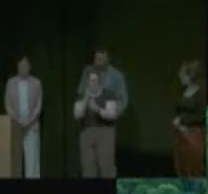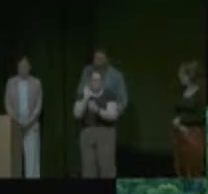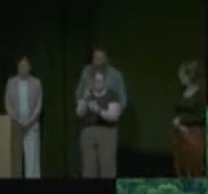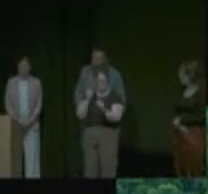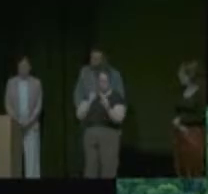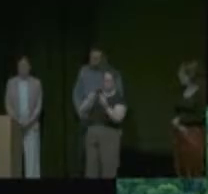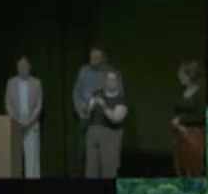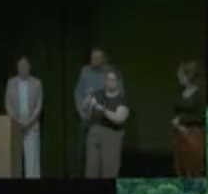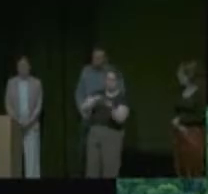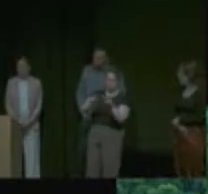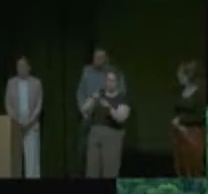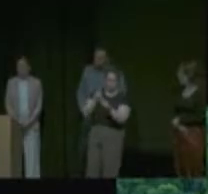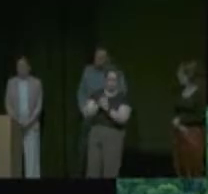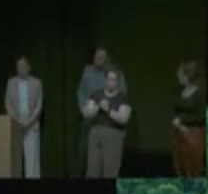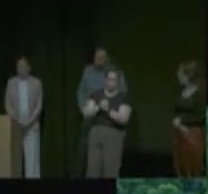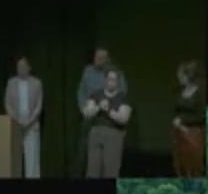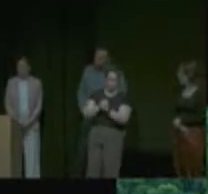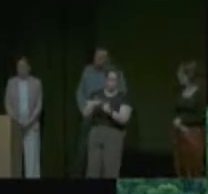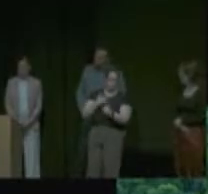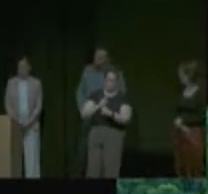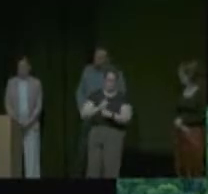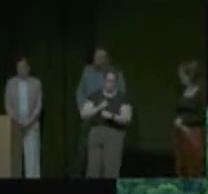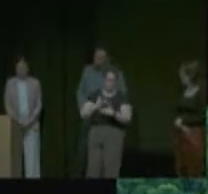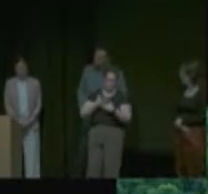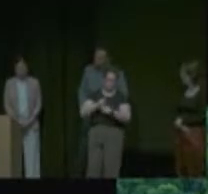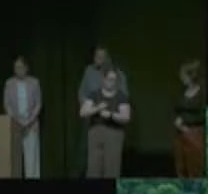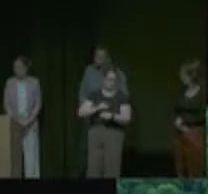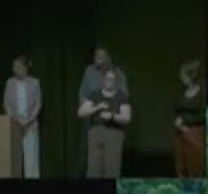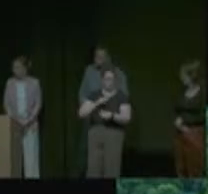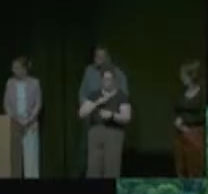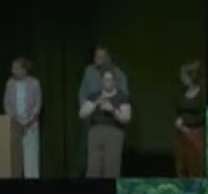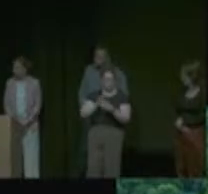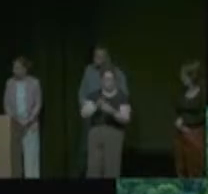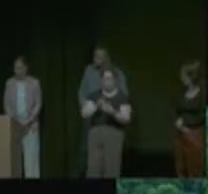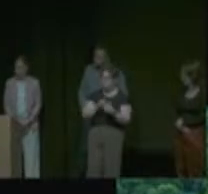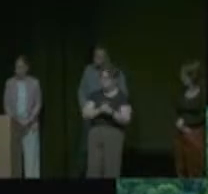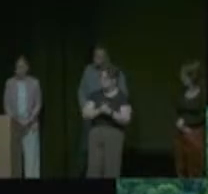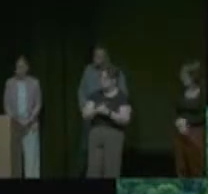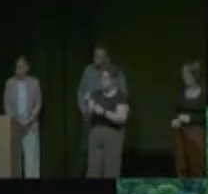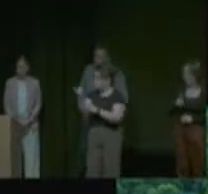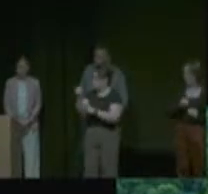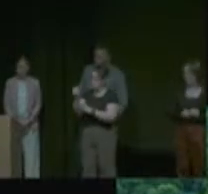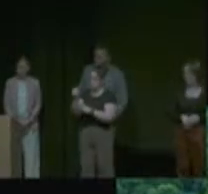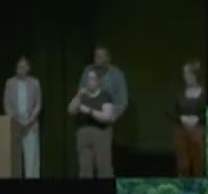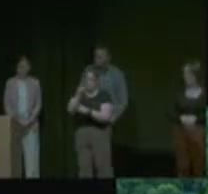out. So we feel really confident in that piece. One more.